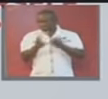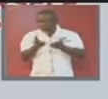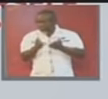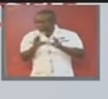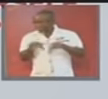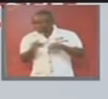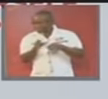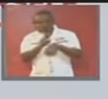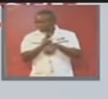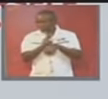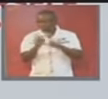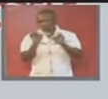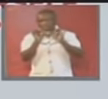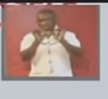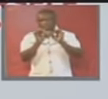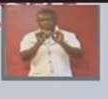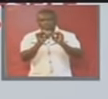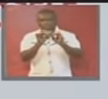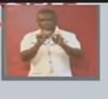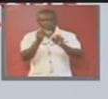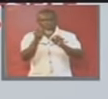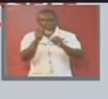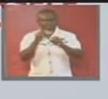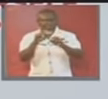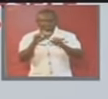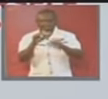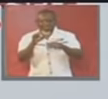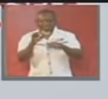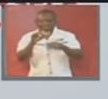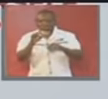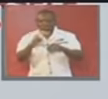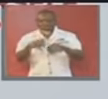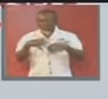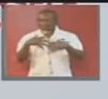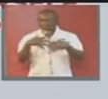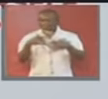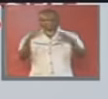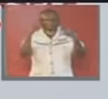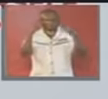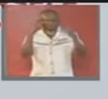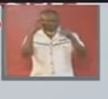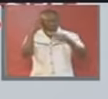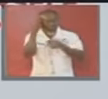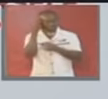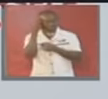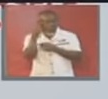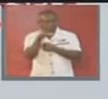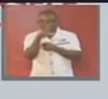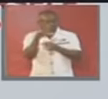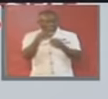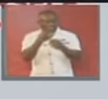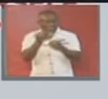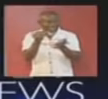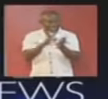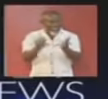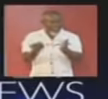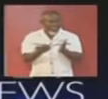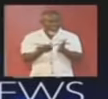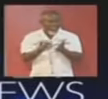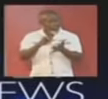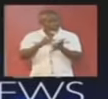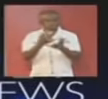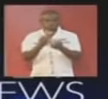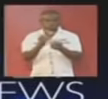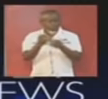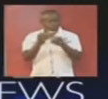disturbed to hear you repeating that type of propaganda prior. Please. Well, I just wanted to clarify that, Minister,